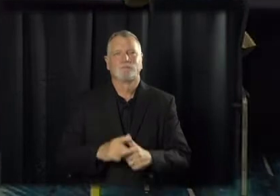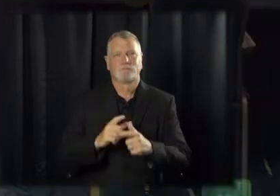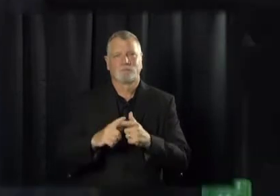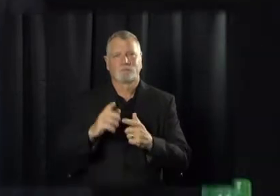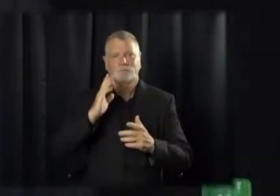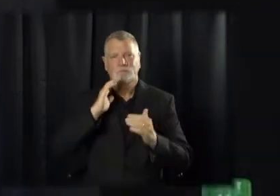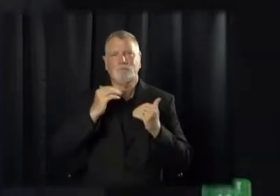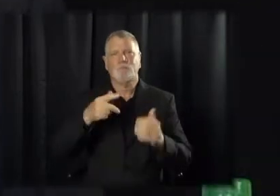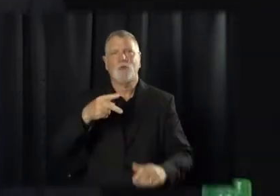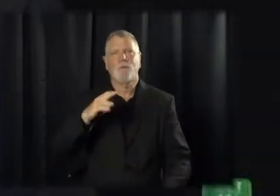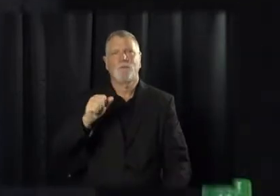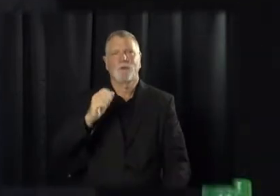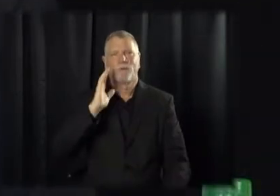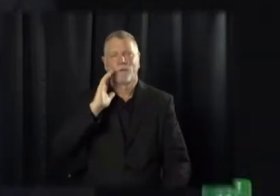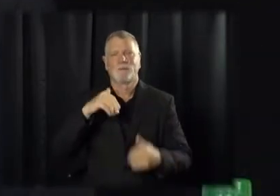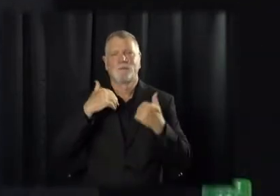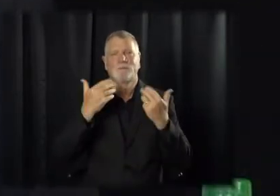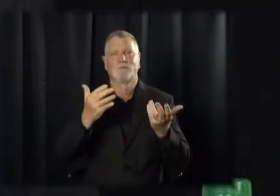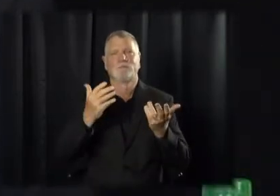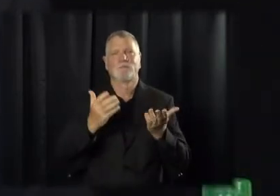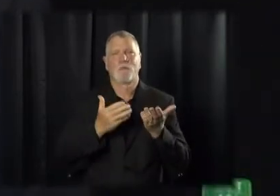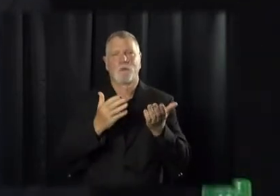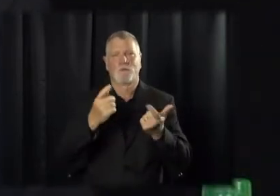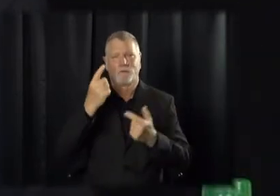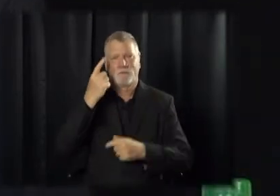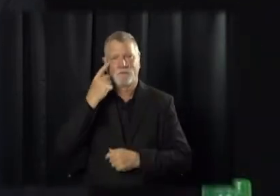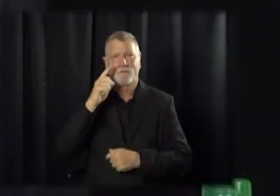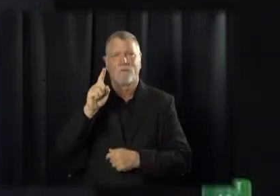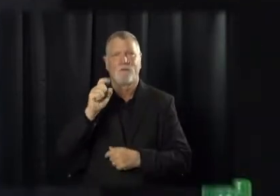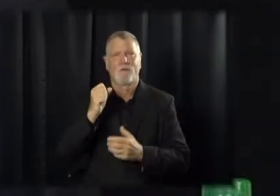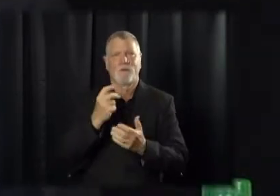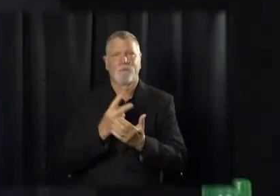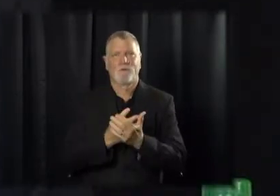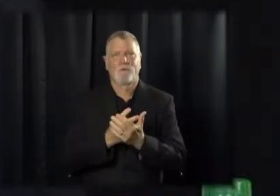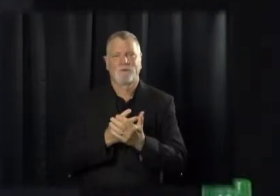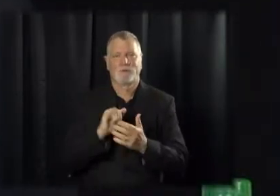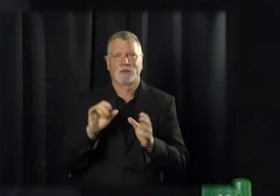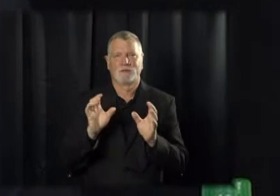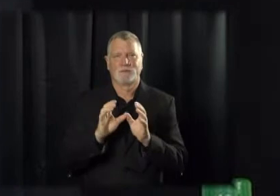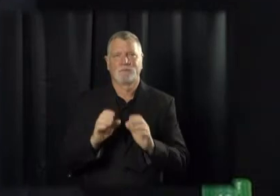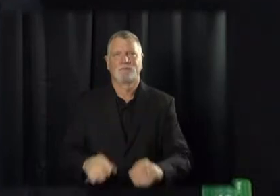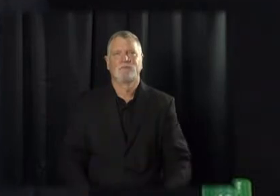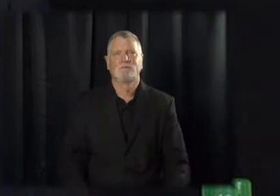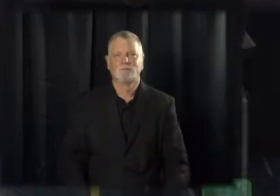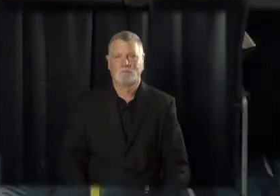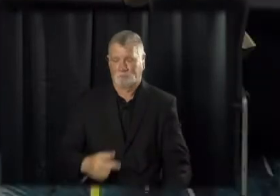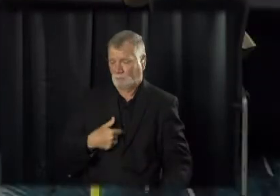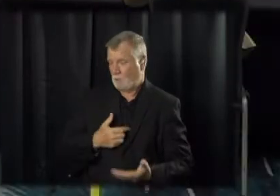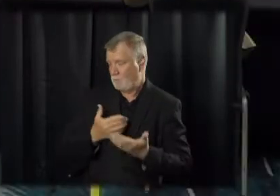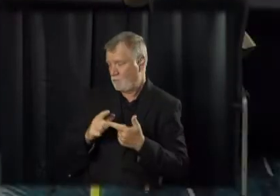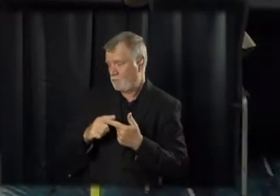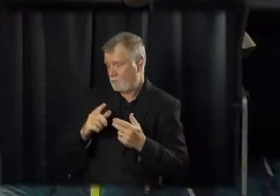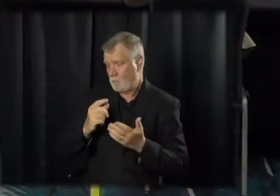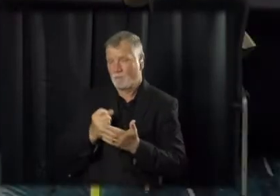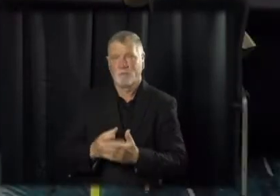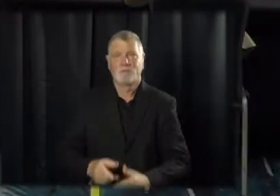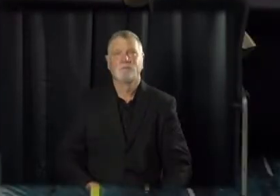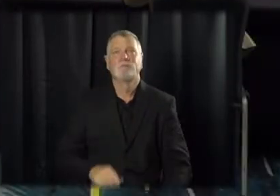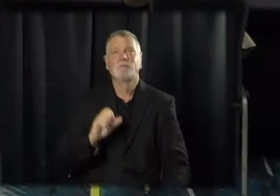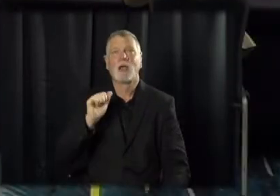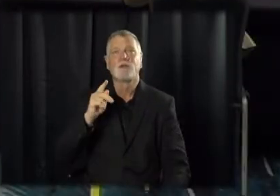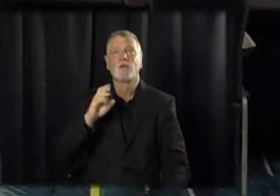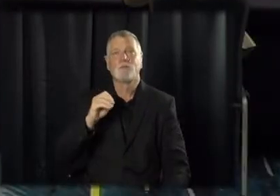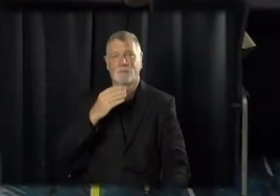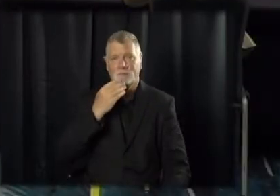is Prepa. Do I have a motion to approve that certification? I'll move to approve. Thank you,